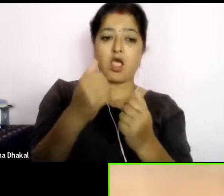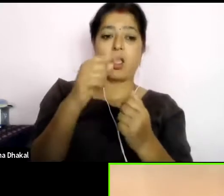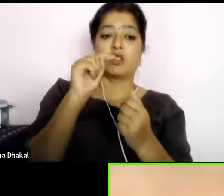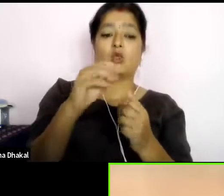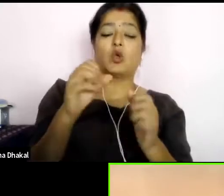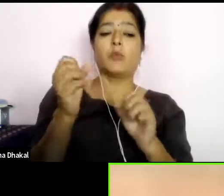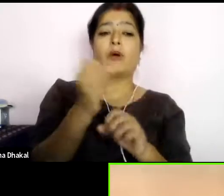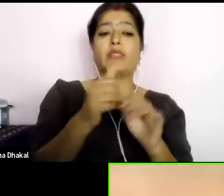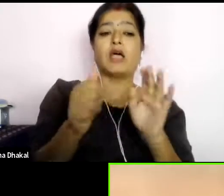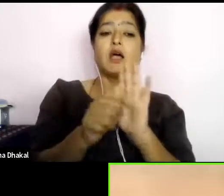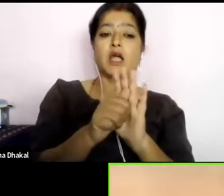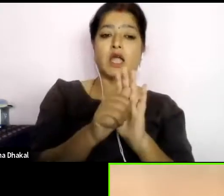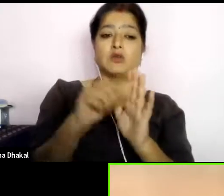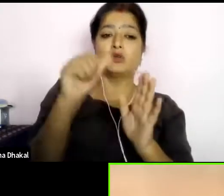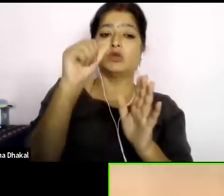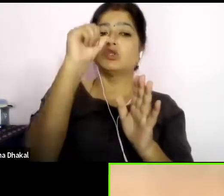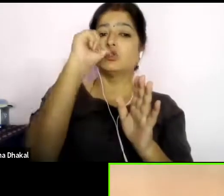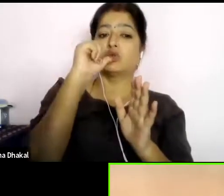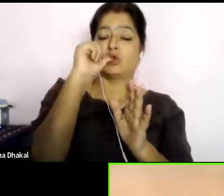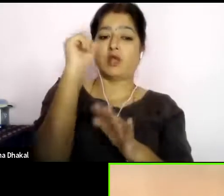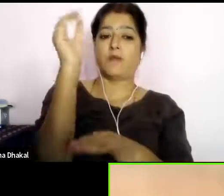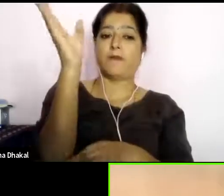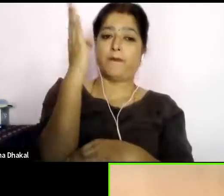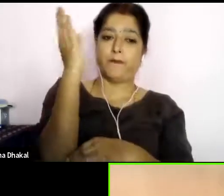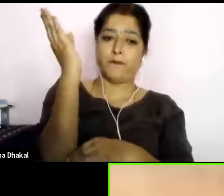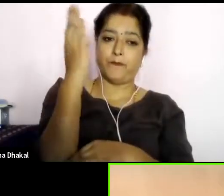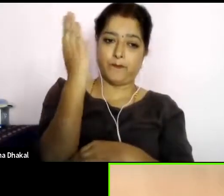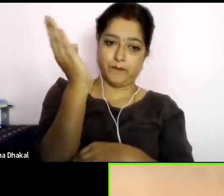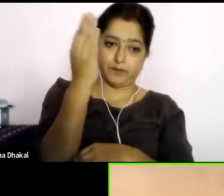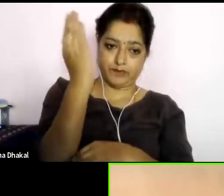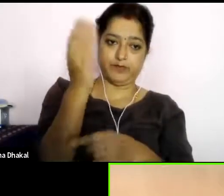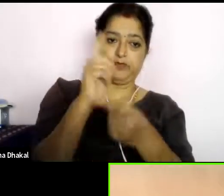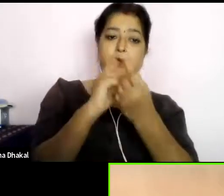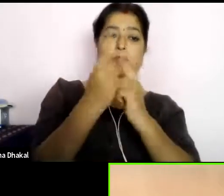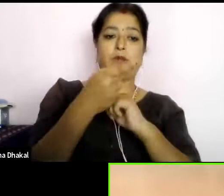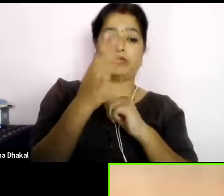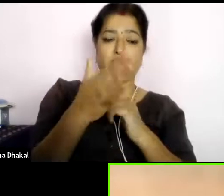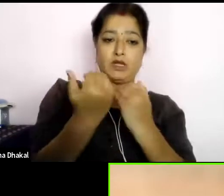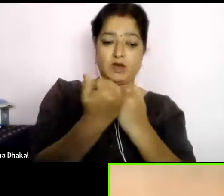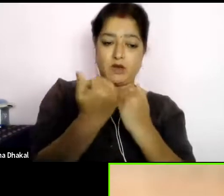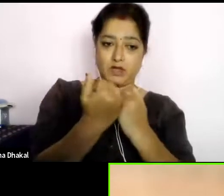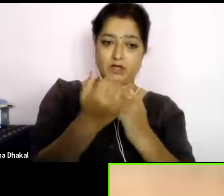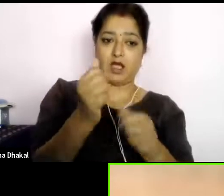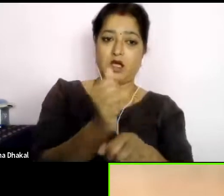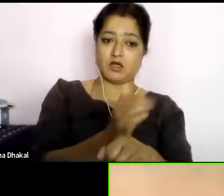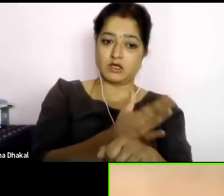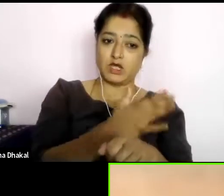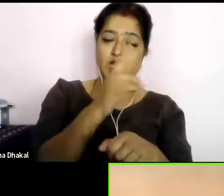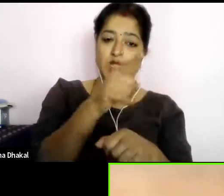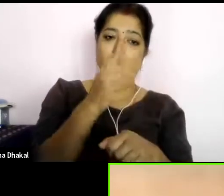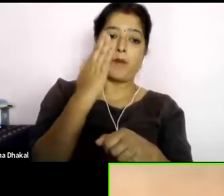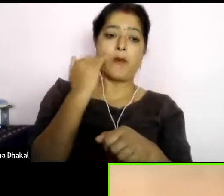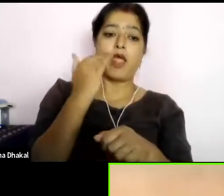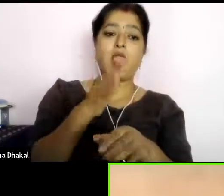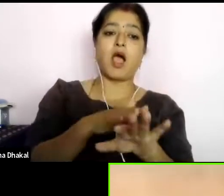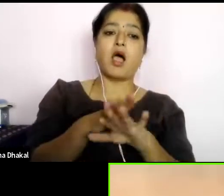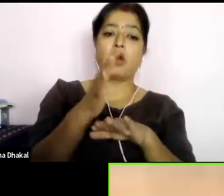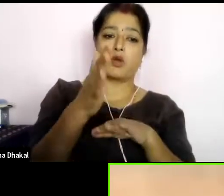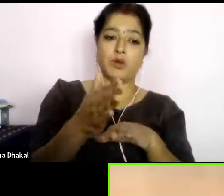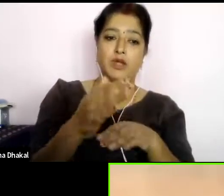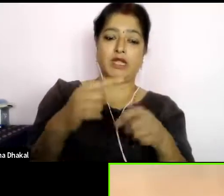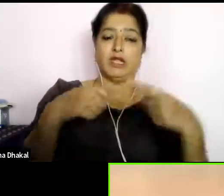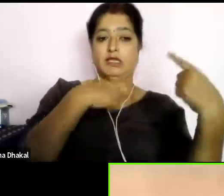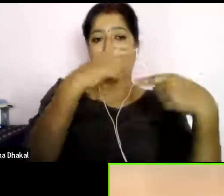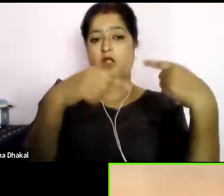are differences. And as a result, they were not able to receive and get regular food. And that is why